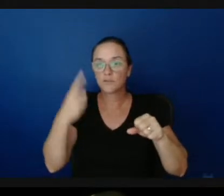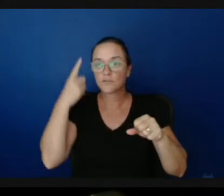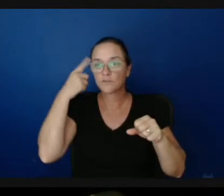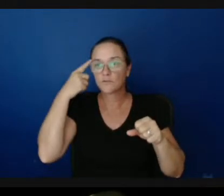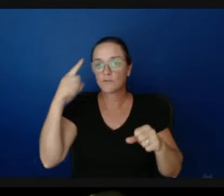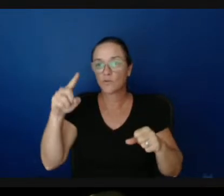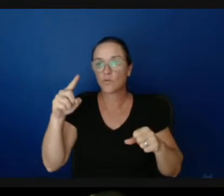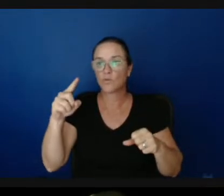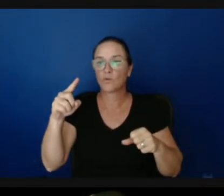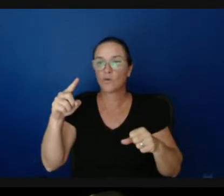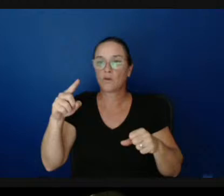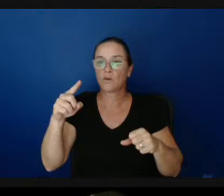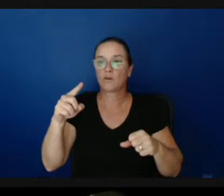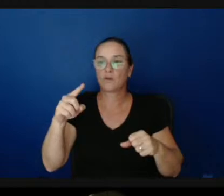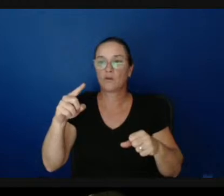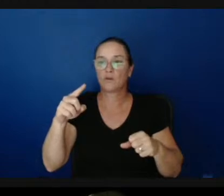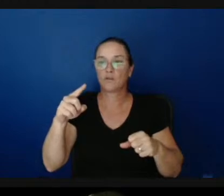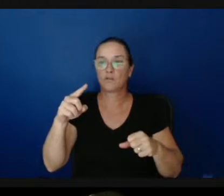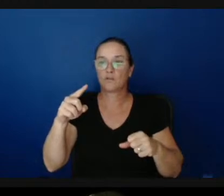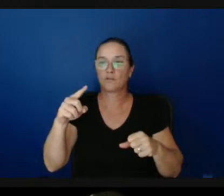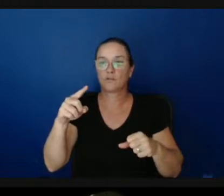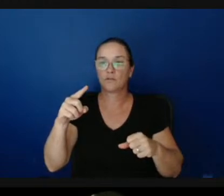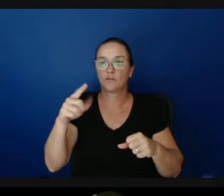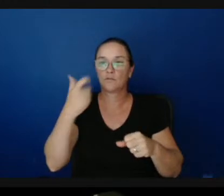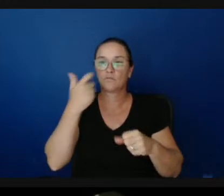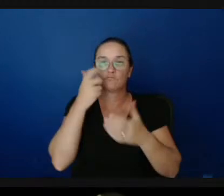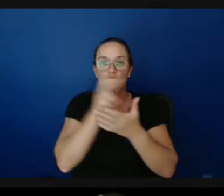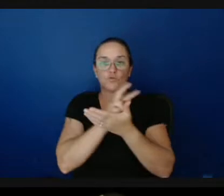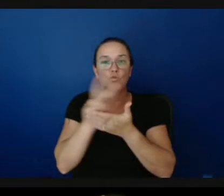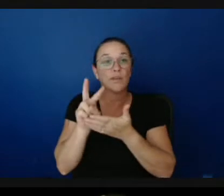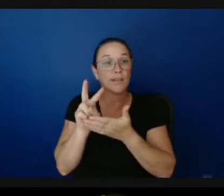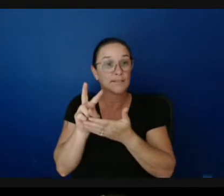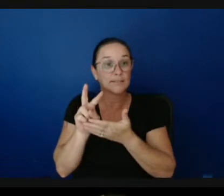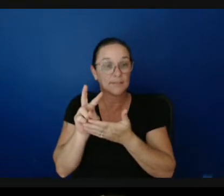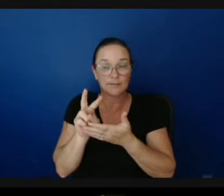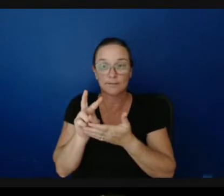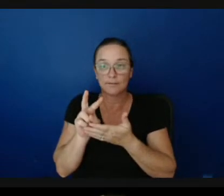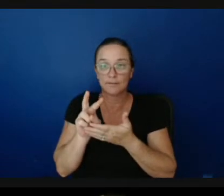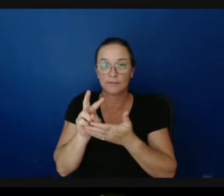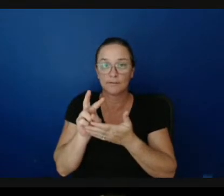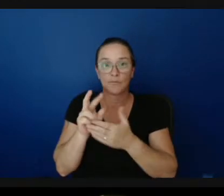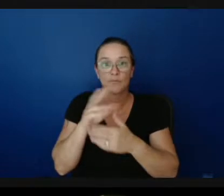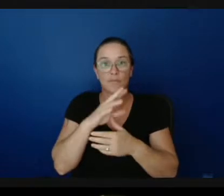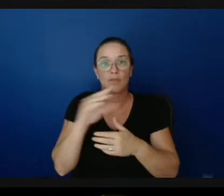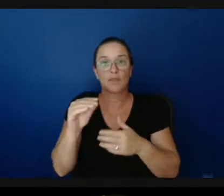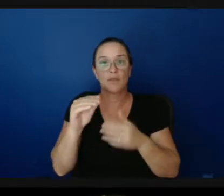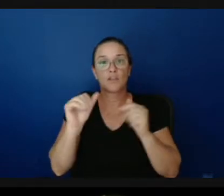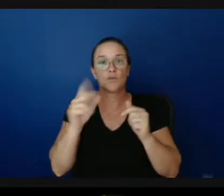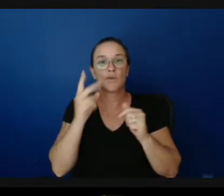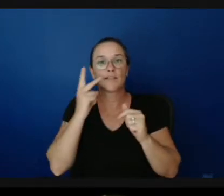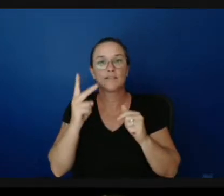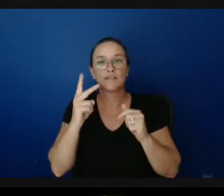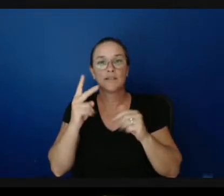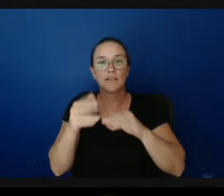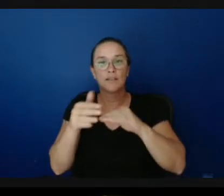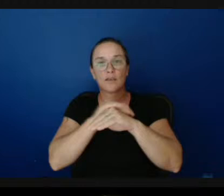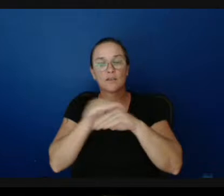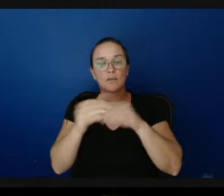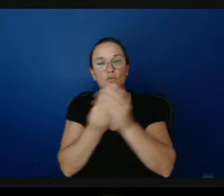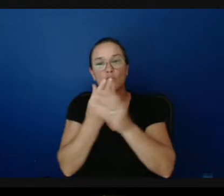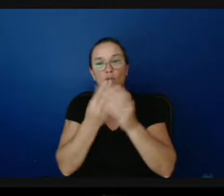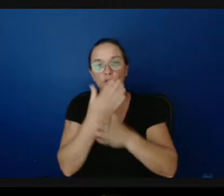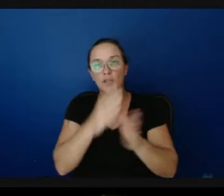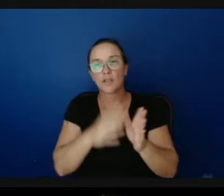for the last 2 weeks across the volcano. And here you see that summit eruption site, the East Rift